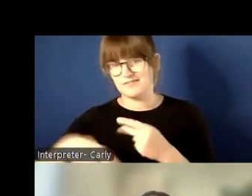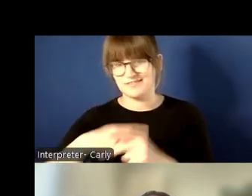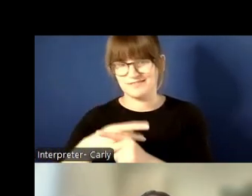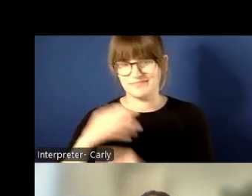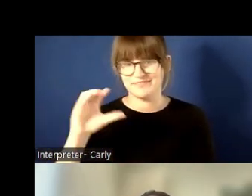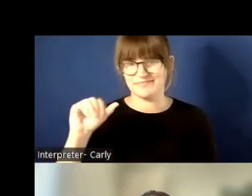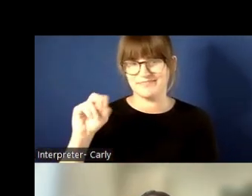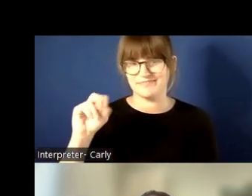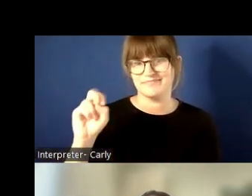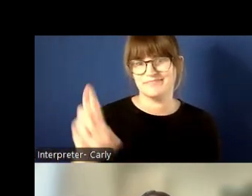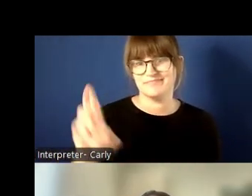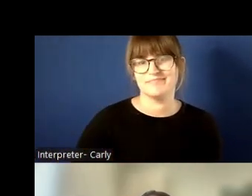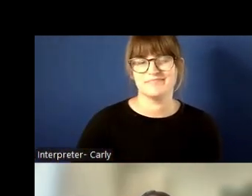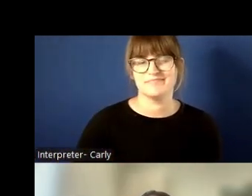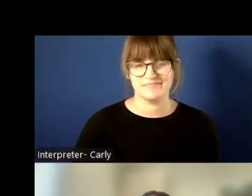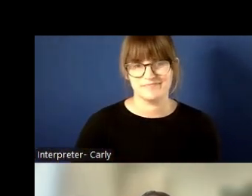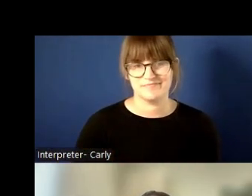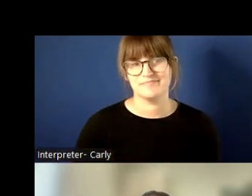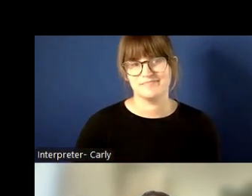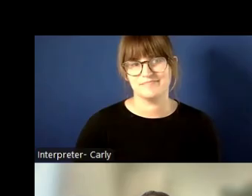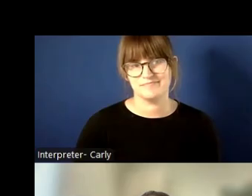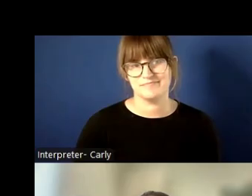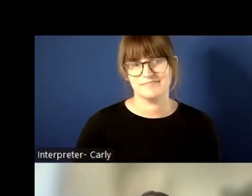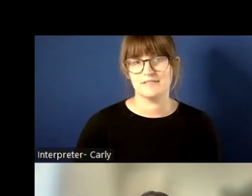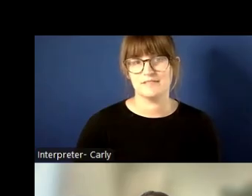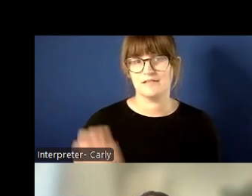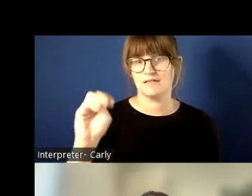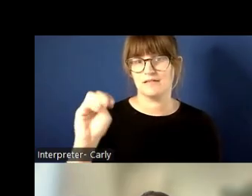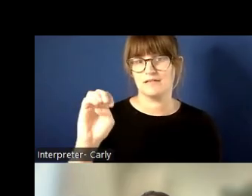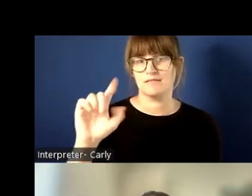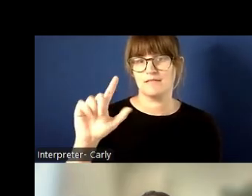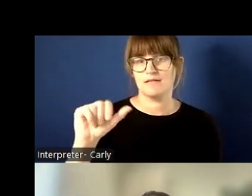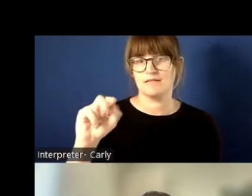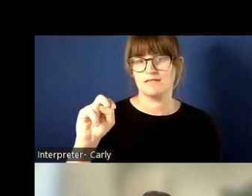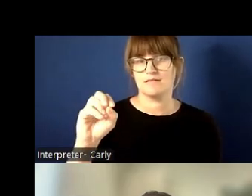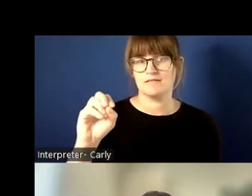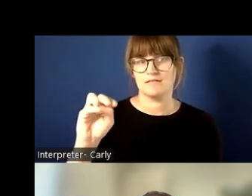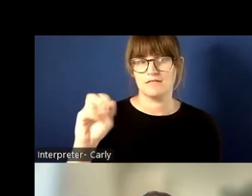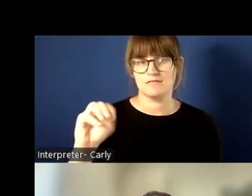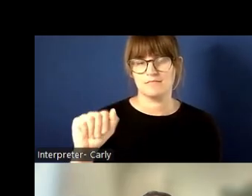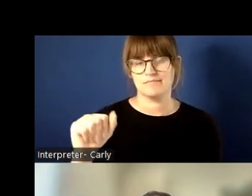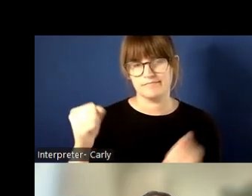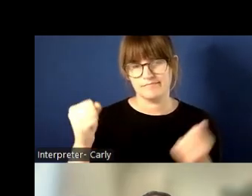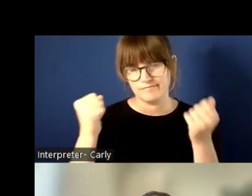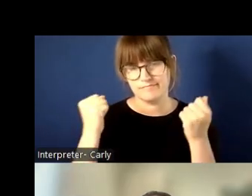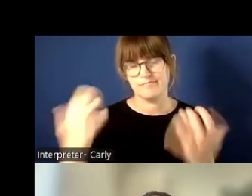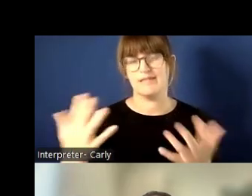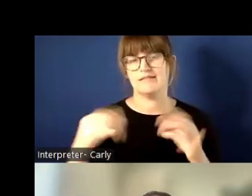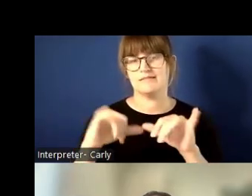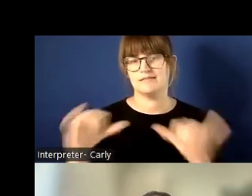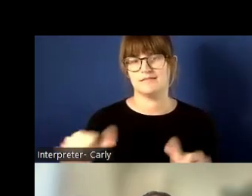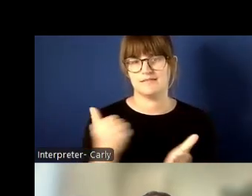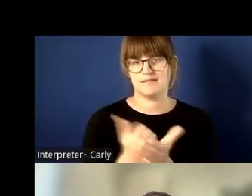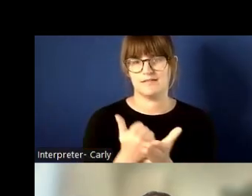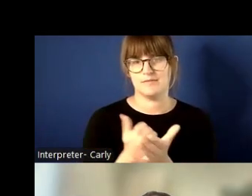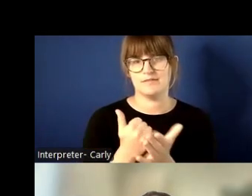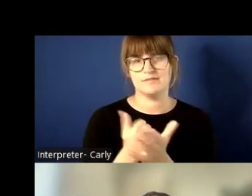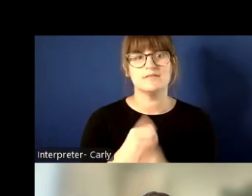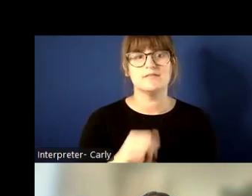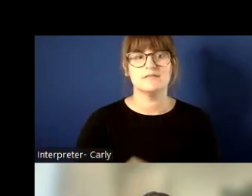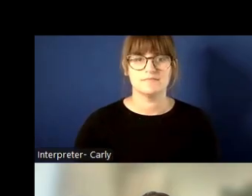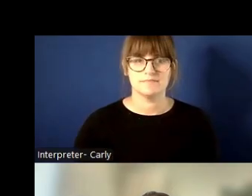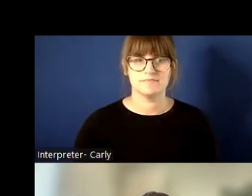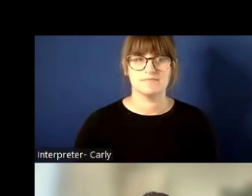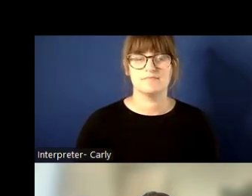So with melanoma, we have a lot of different systemic therapy medications that have been used. So melanoma has this mutation